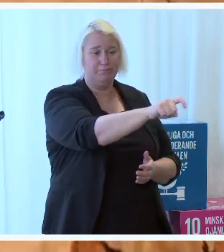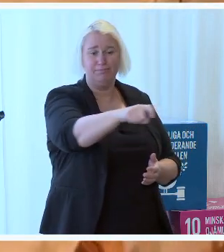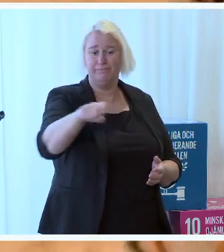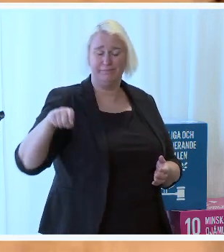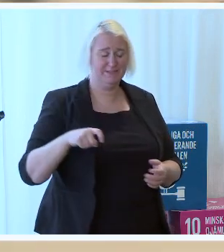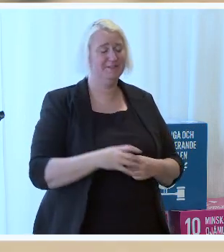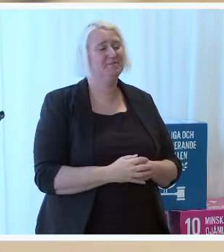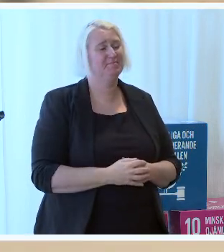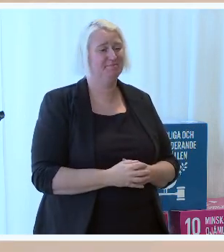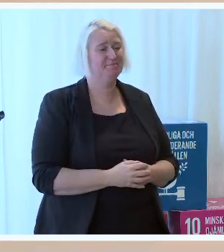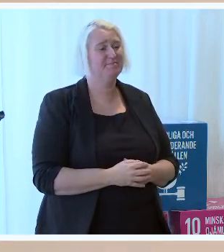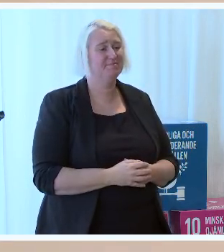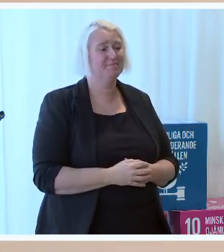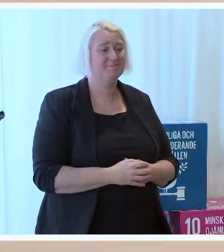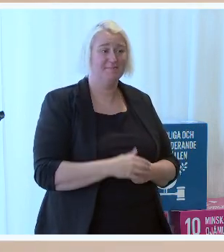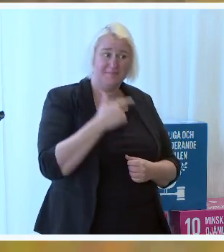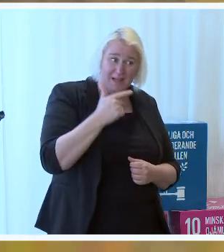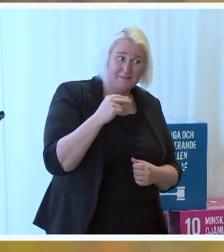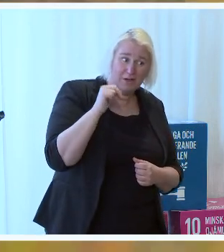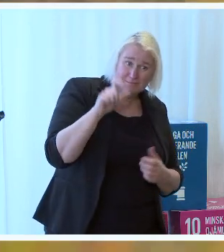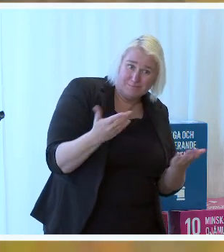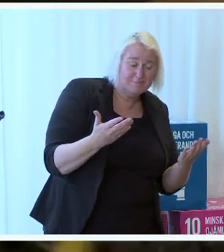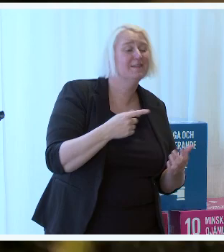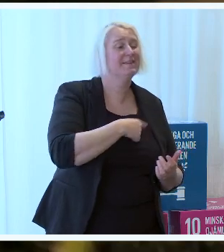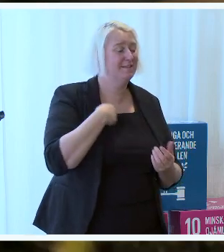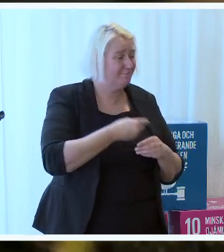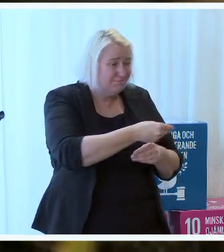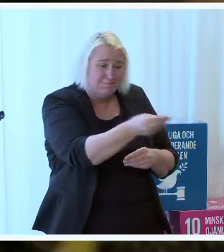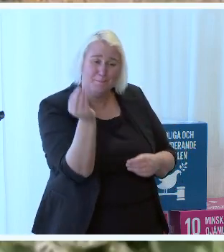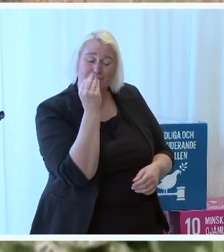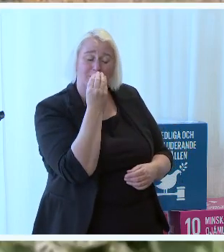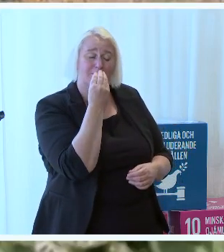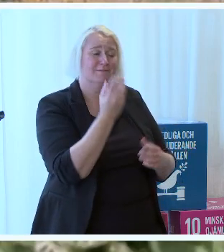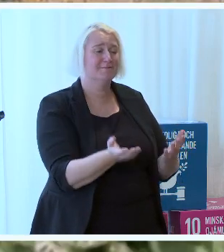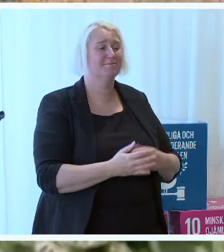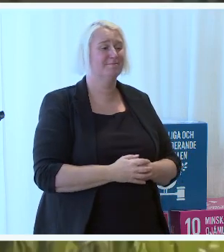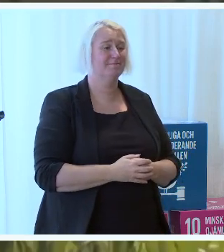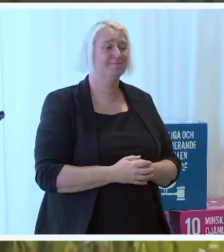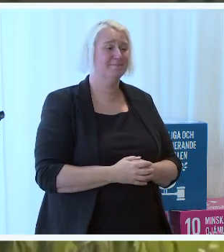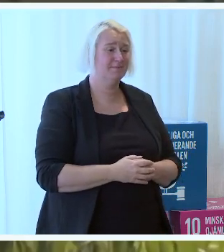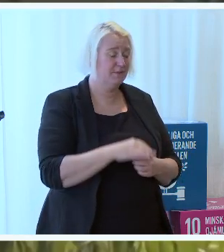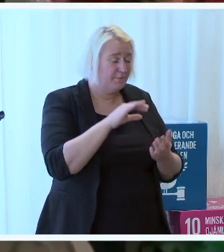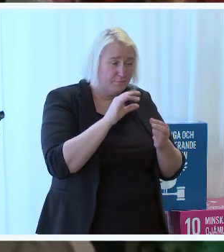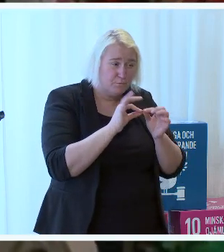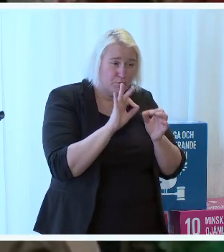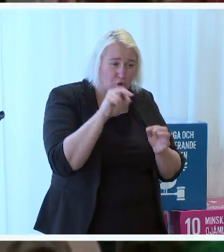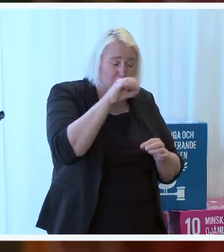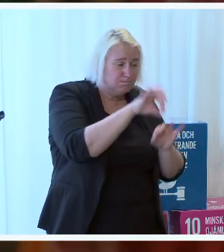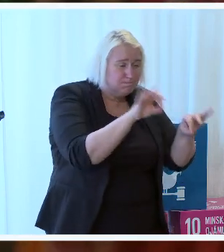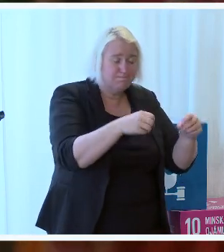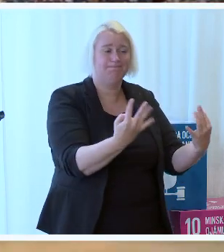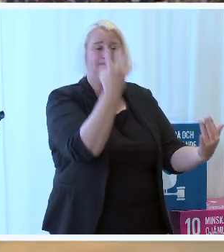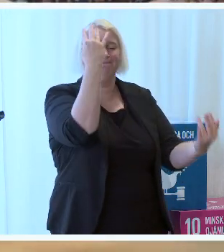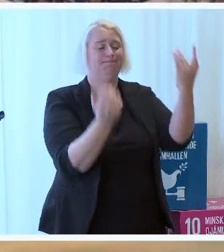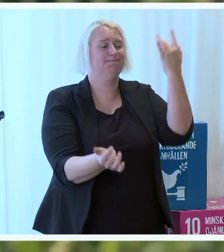Because of you, we're not only feeding people, we're supplying grain, building irrigation systems, and training the local